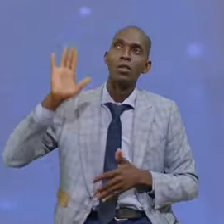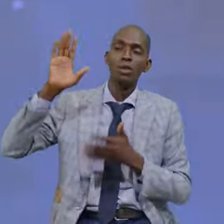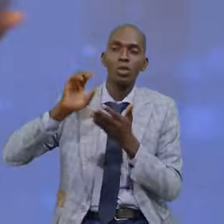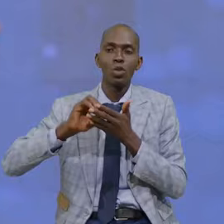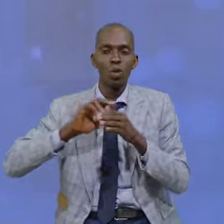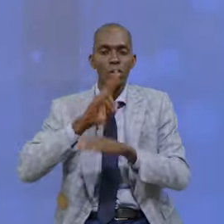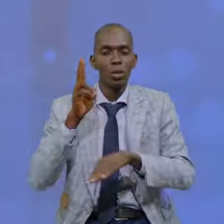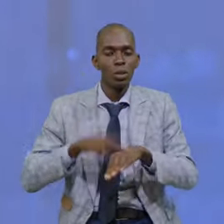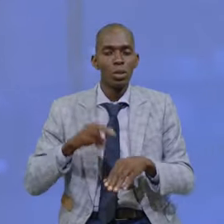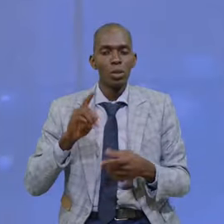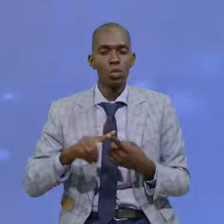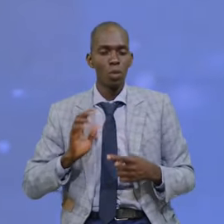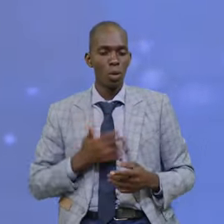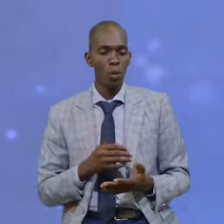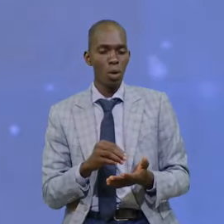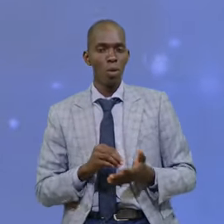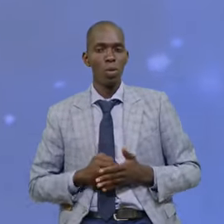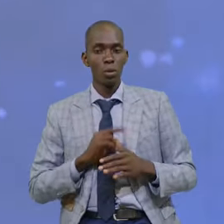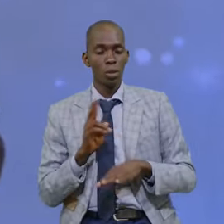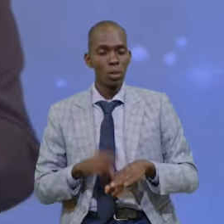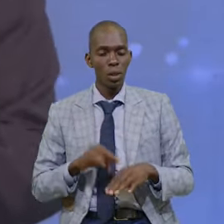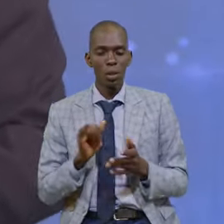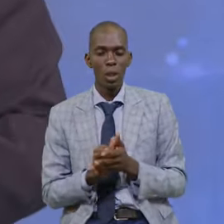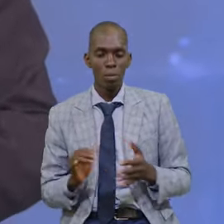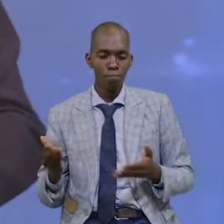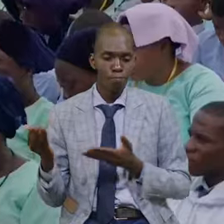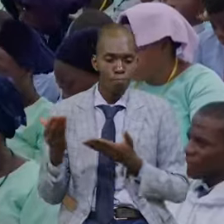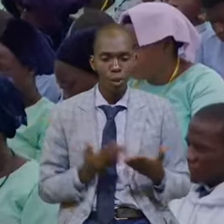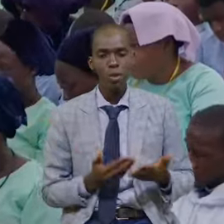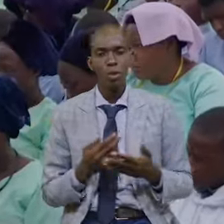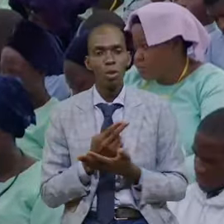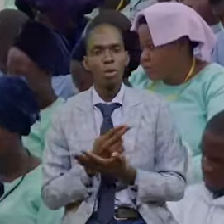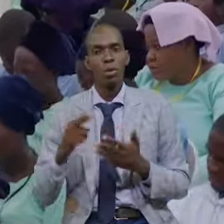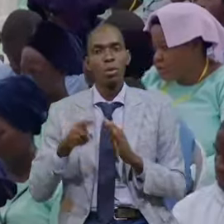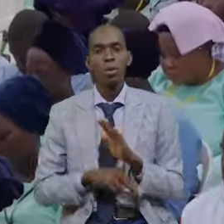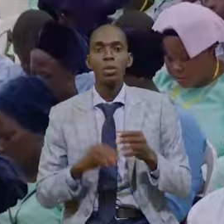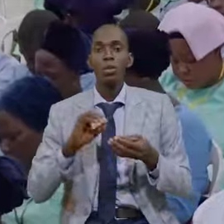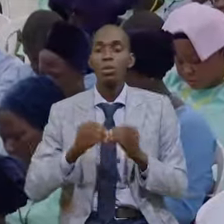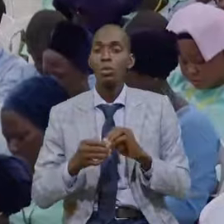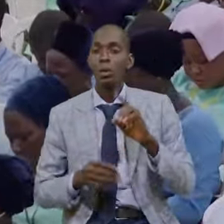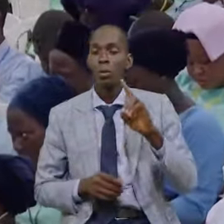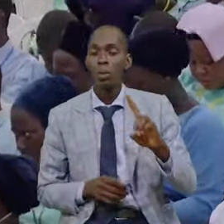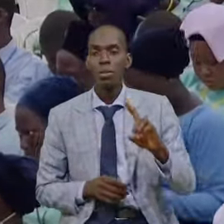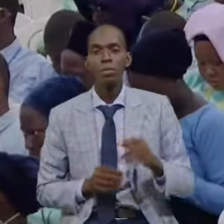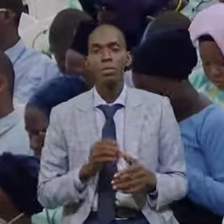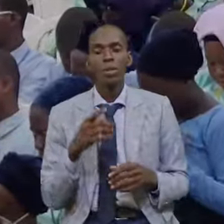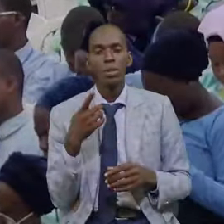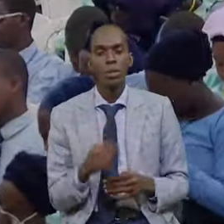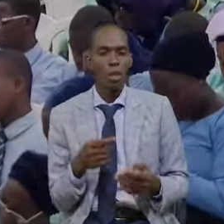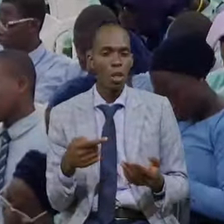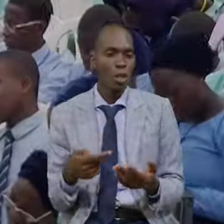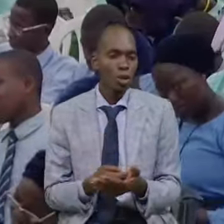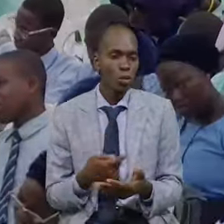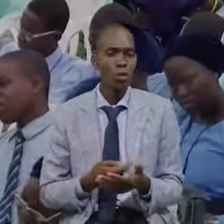our nature, and that brings godliness. Look at number one. Number one is the gospel